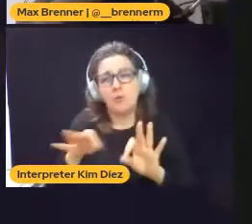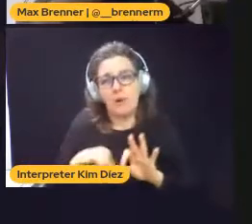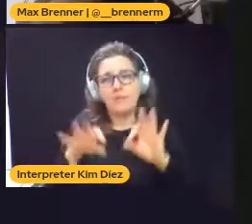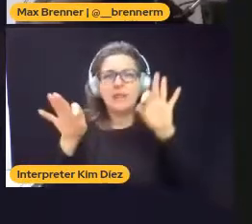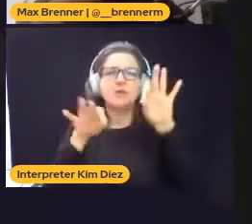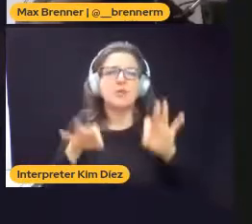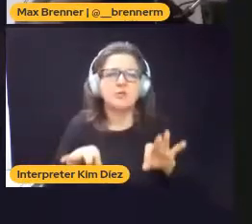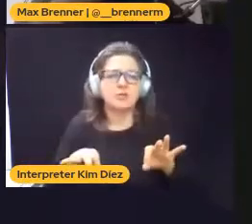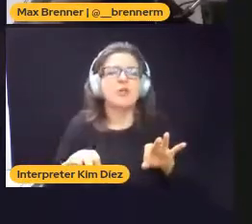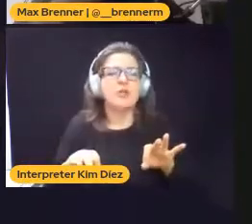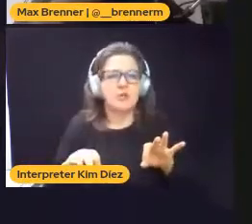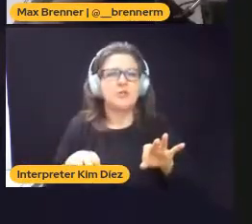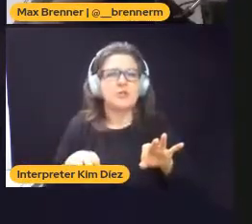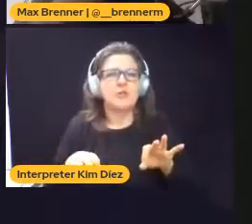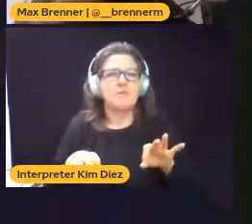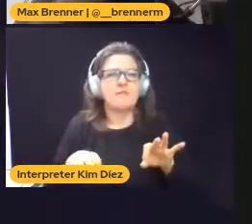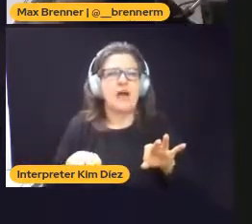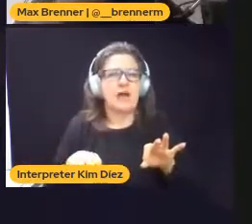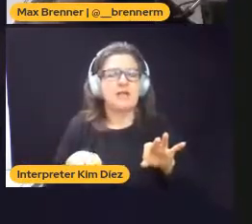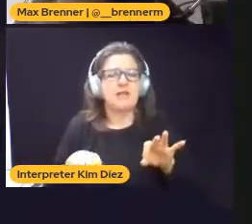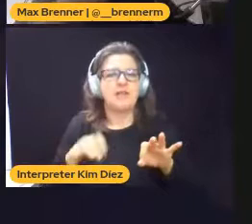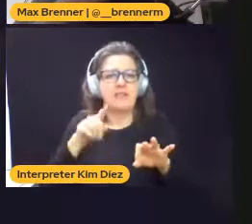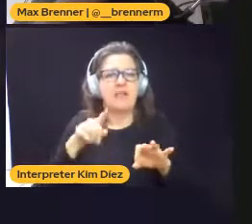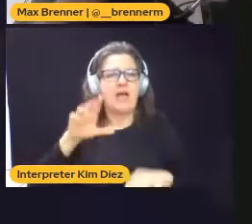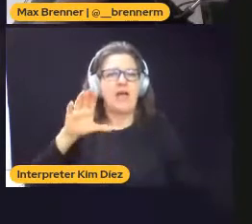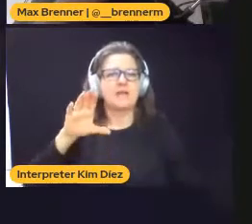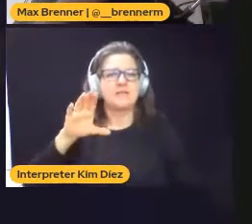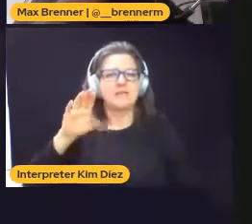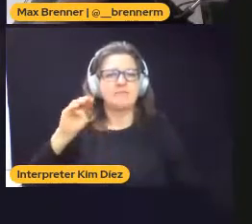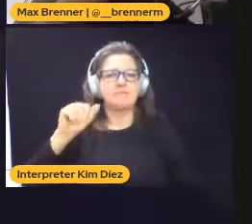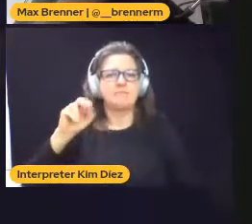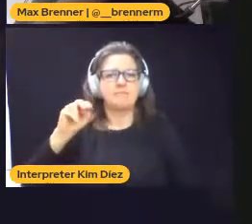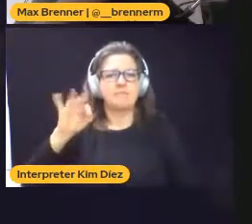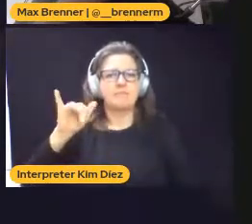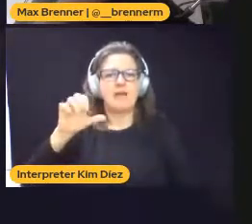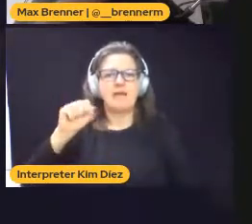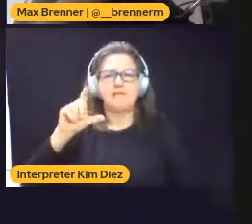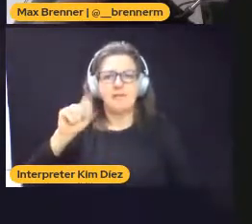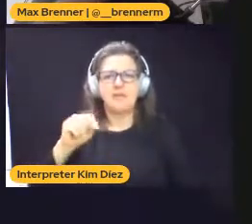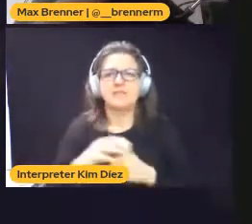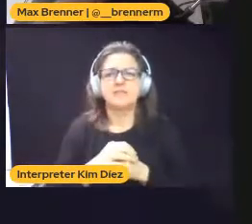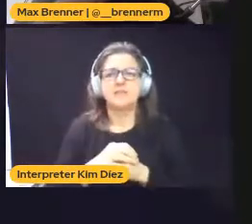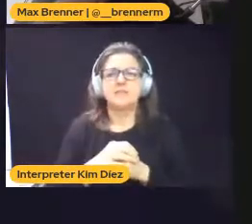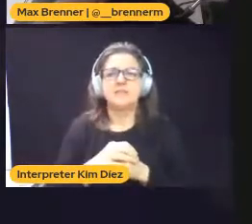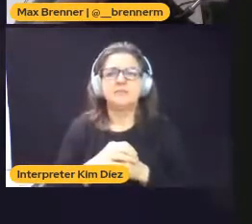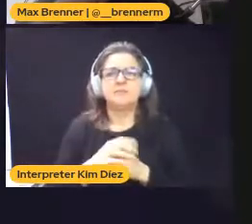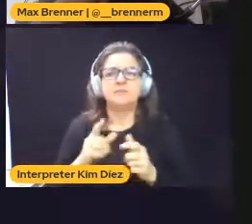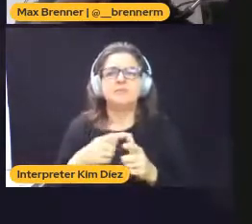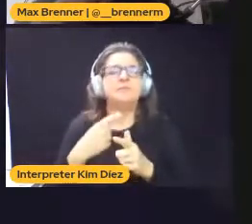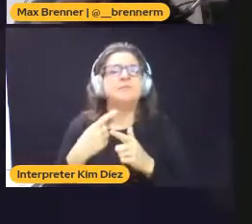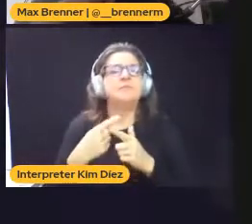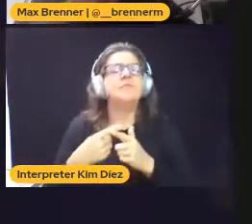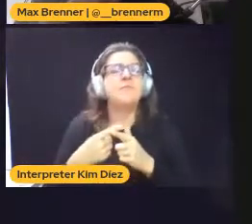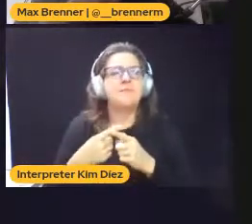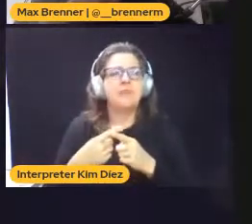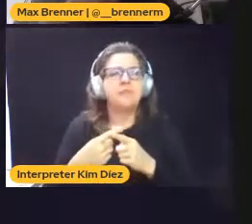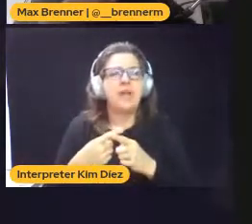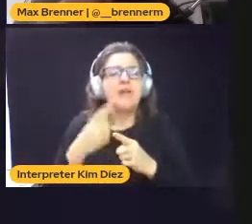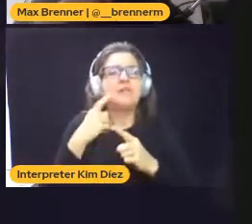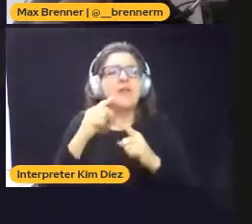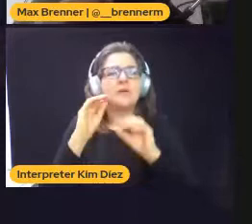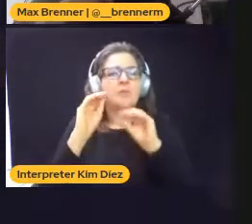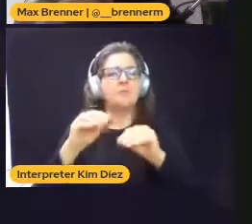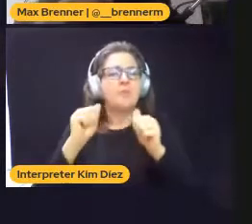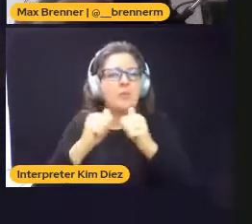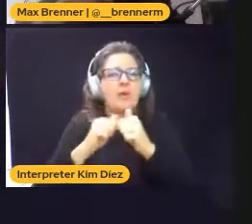Kubernetes manifests. Yeah, we'll just skim over the code. So it defines a service. You can see builder pattern. Java people will get